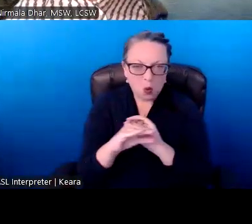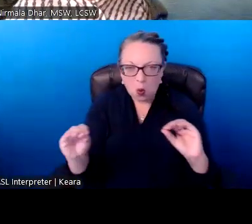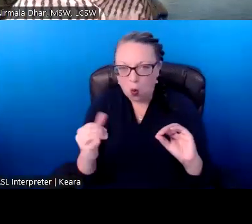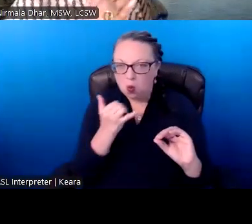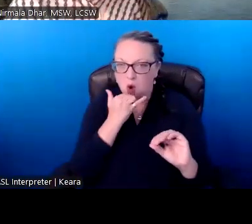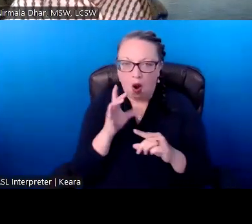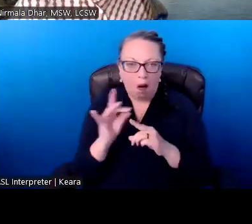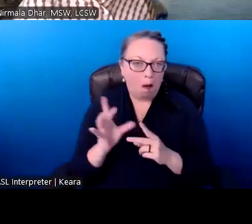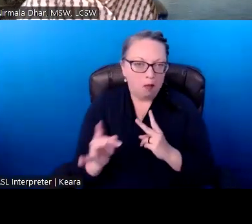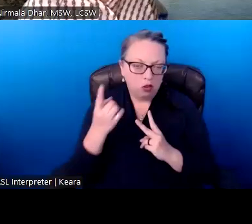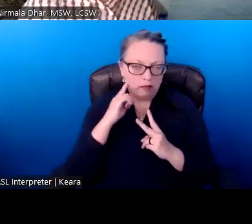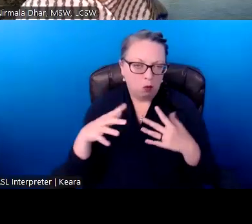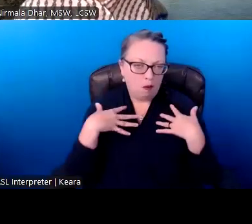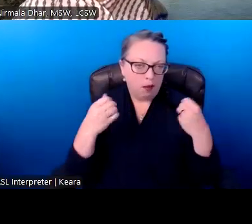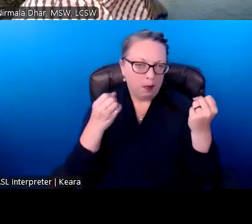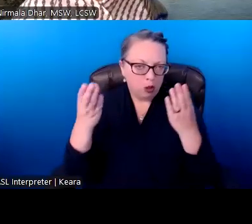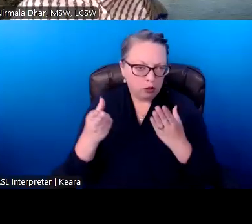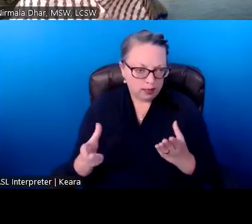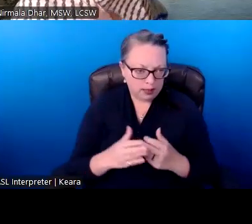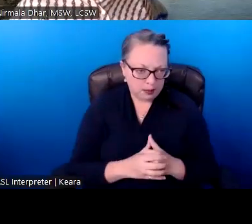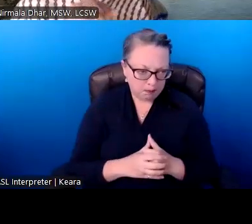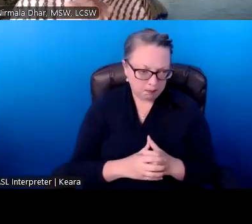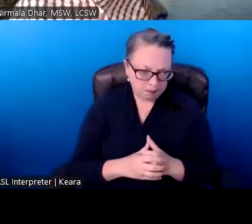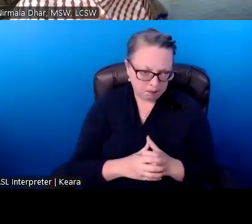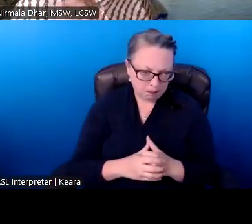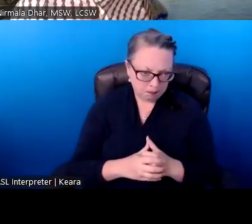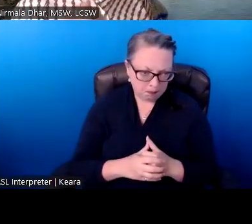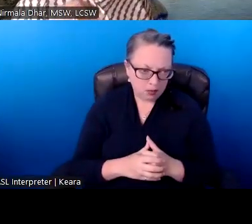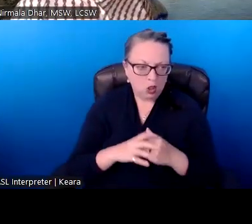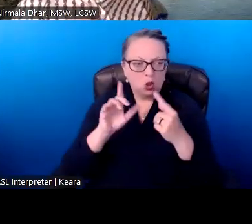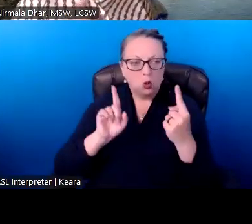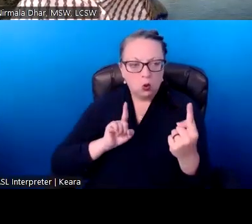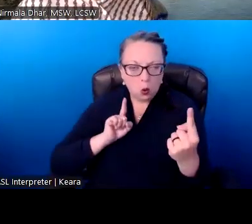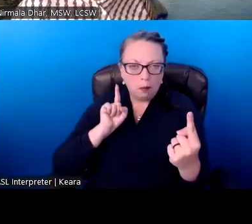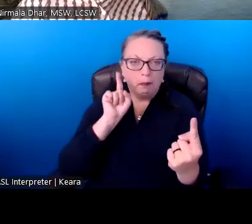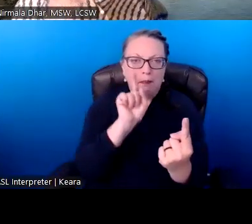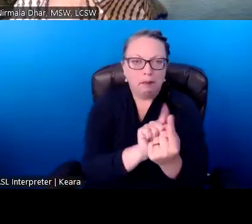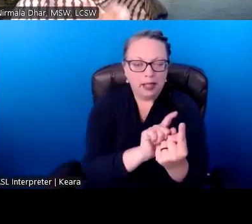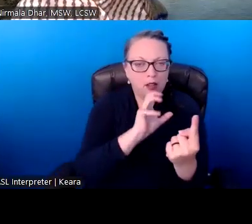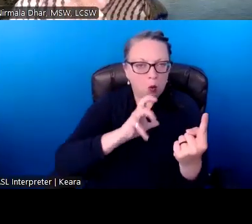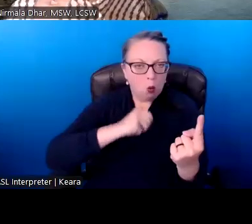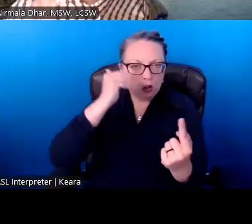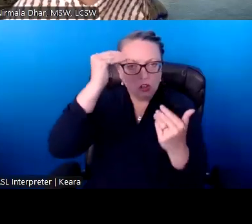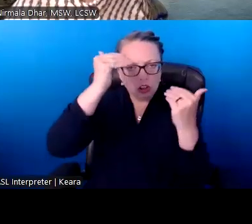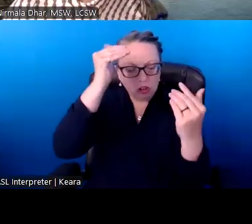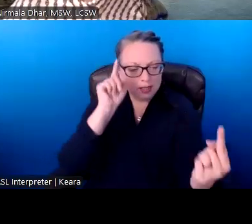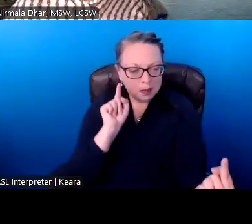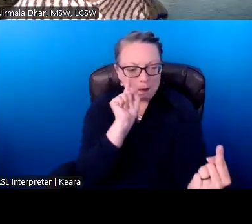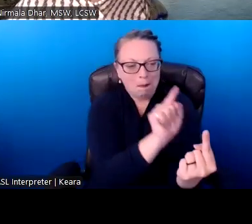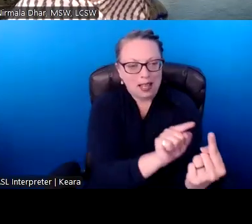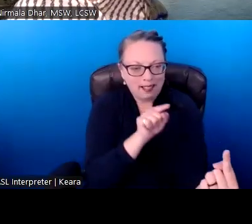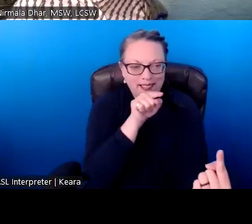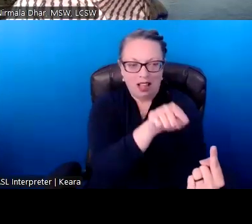so the clarion call is meet older adults where they are by moving the front